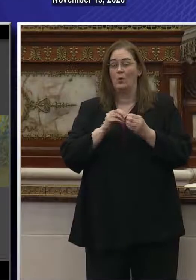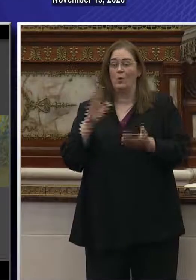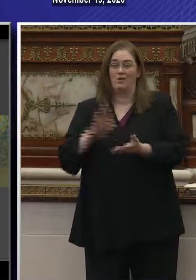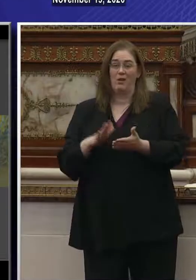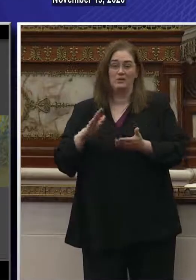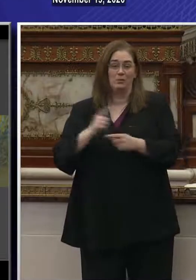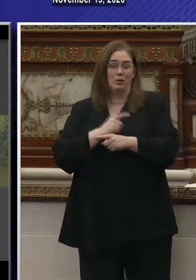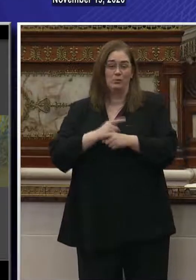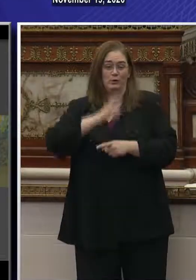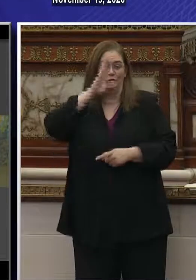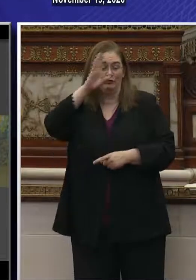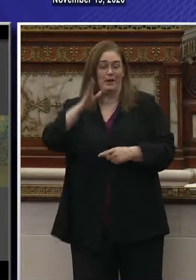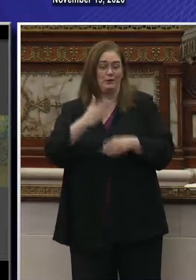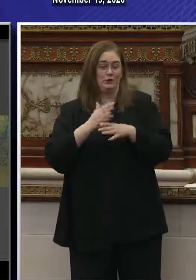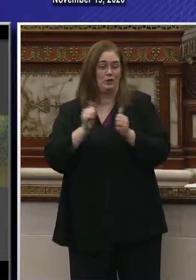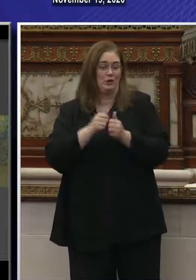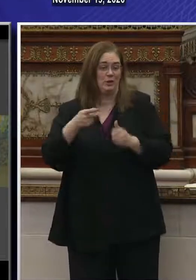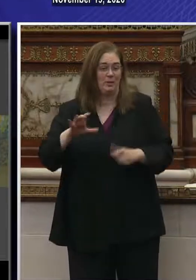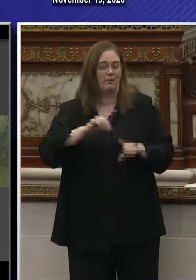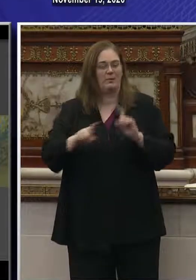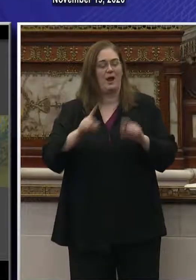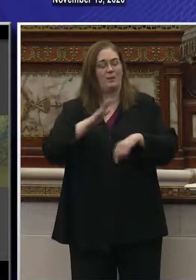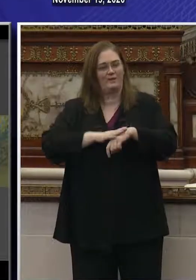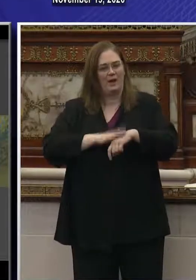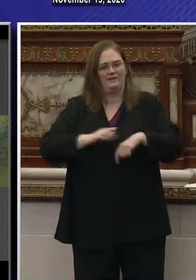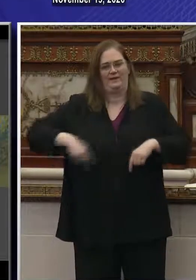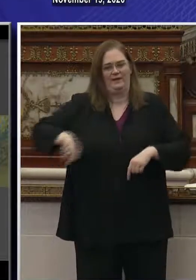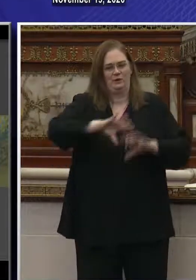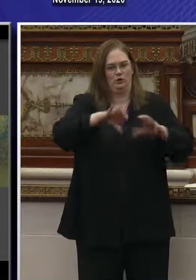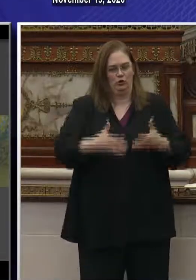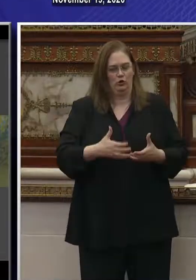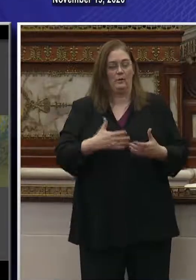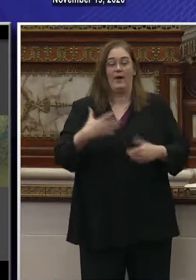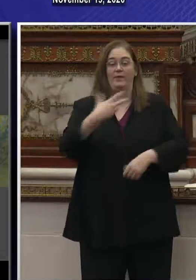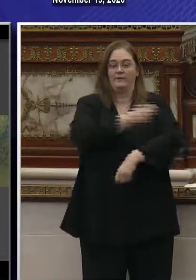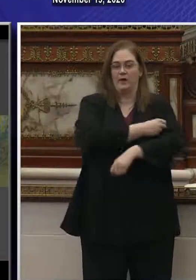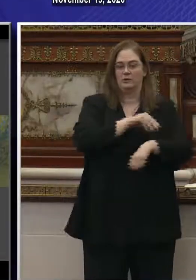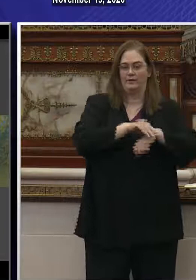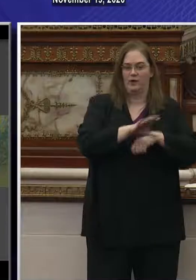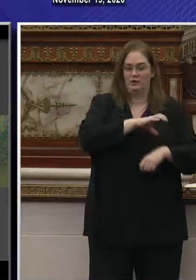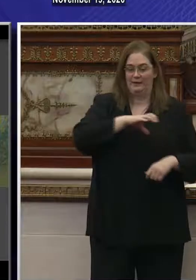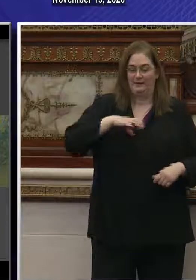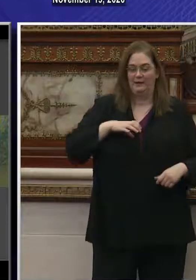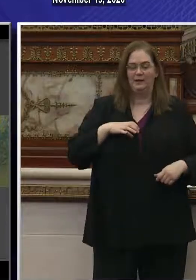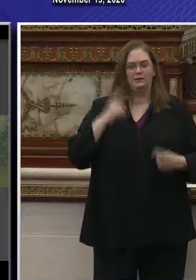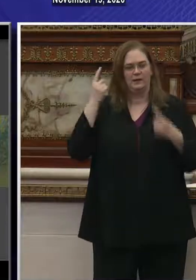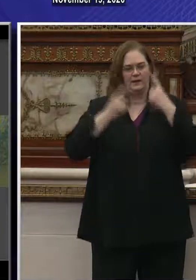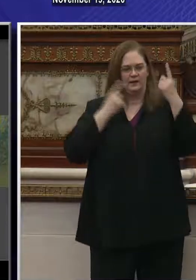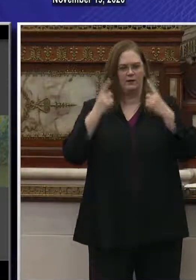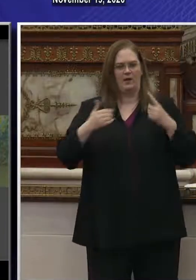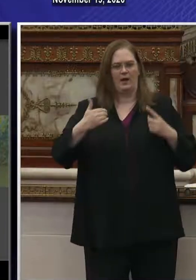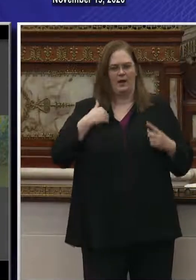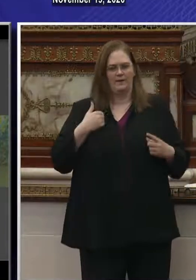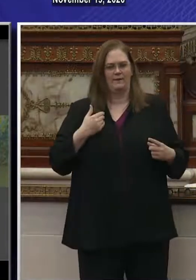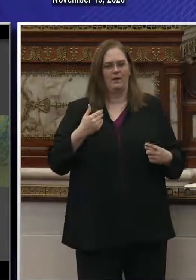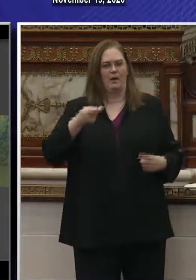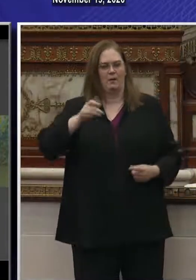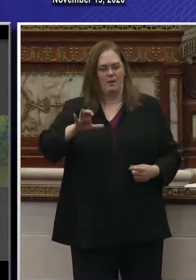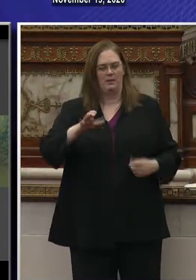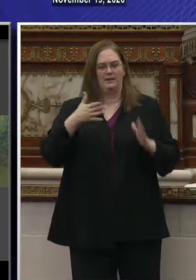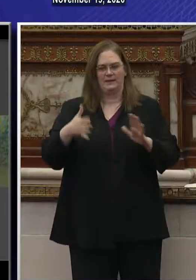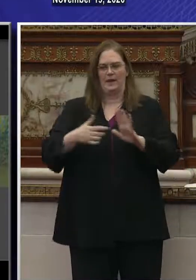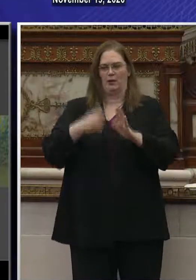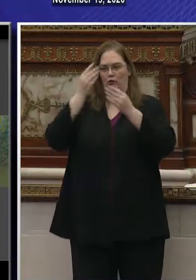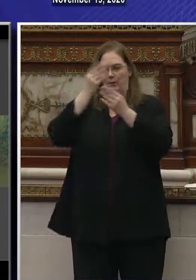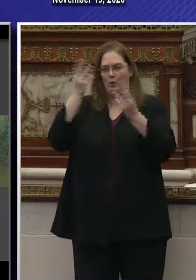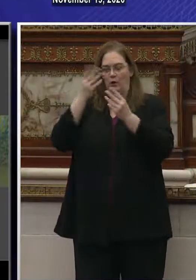to directly share with the public, but I would just advise this group and the Vaccine Advisory Committee to think about having a public-facing reporting